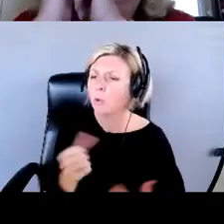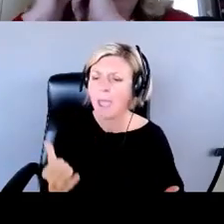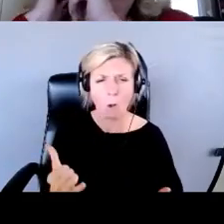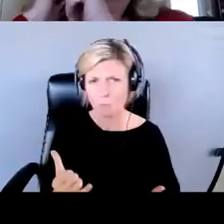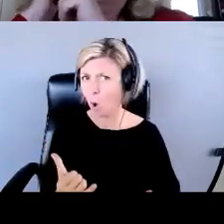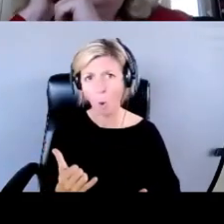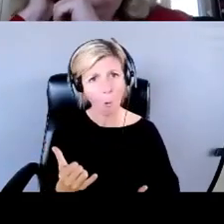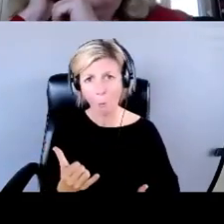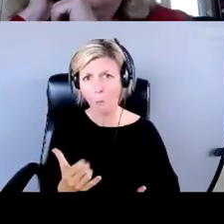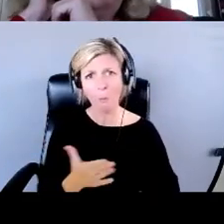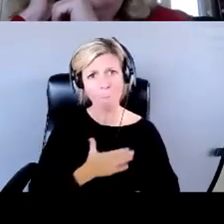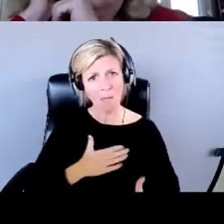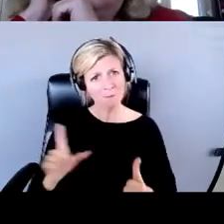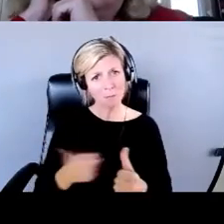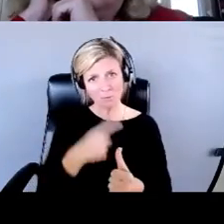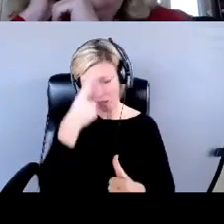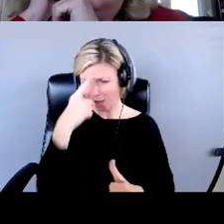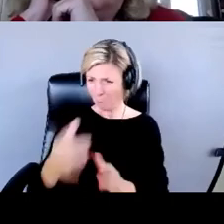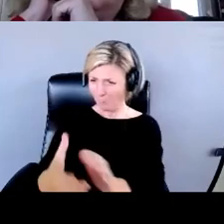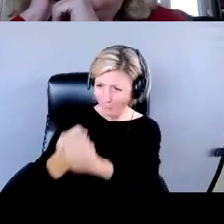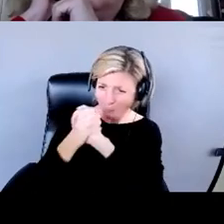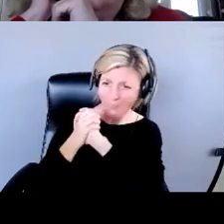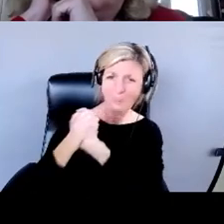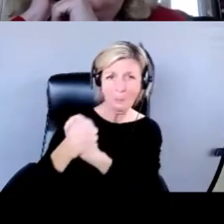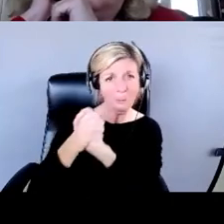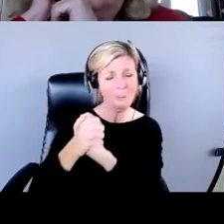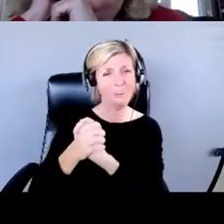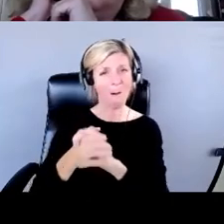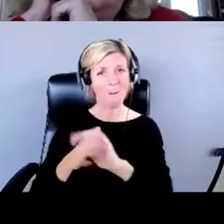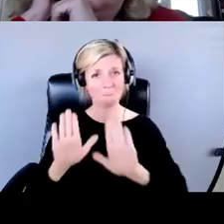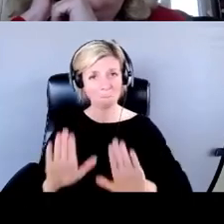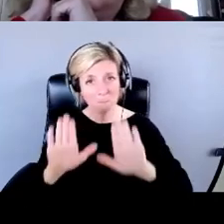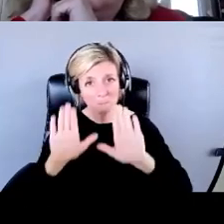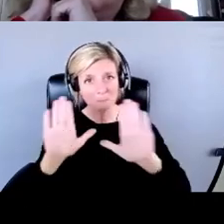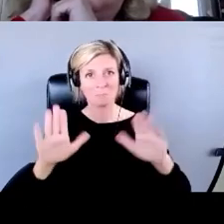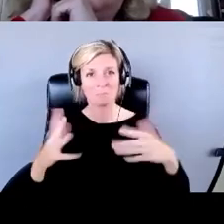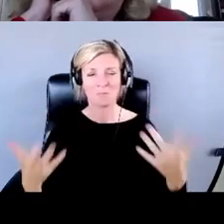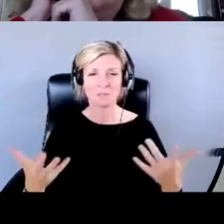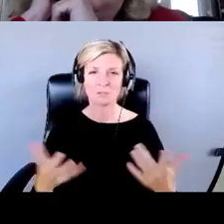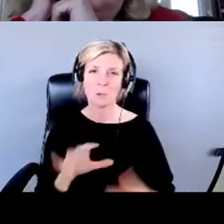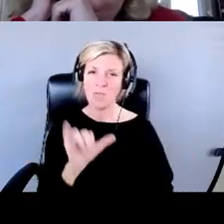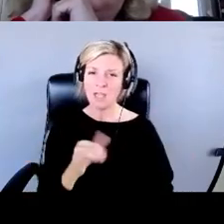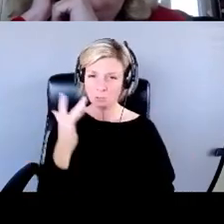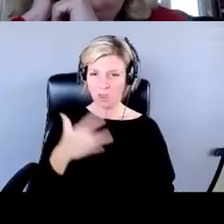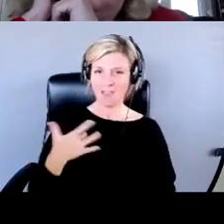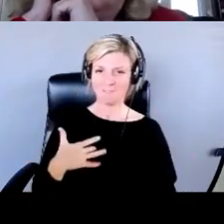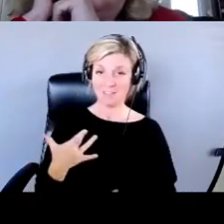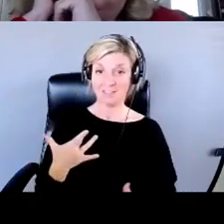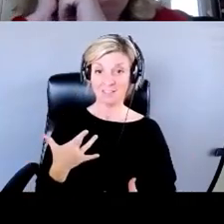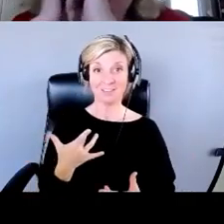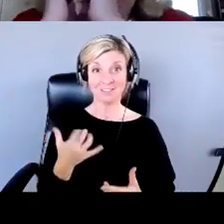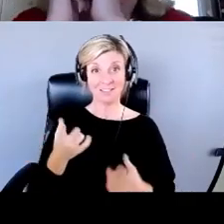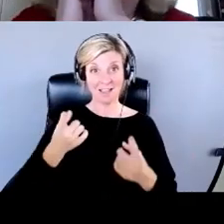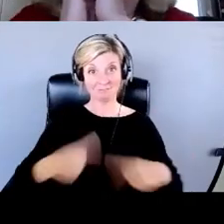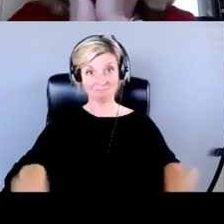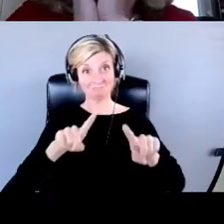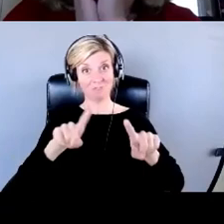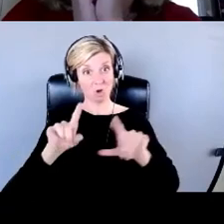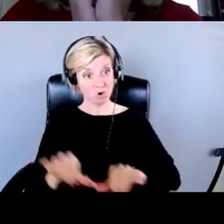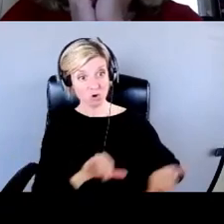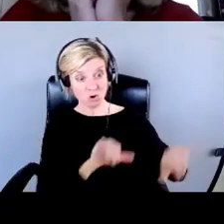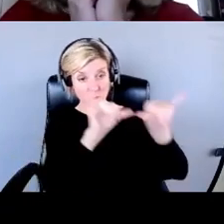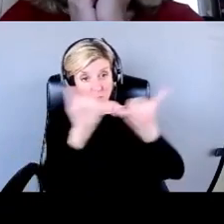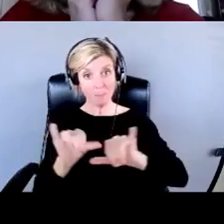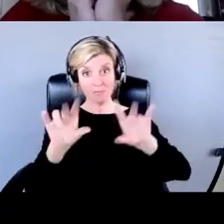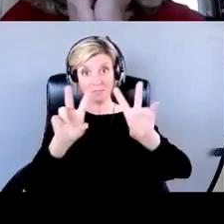had done over a number of years. And this is why I think in what we have common in international